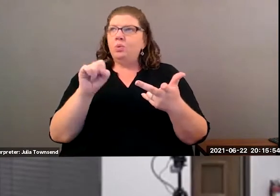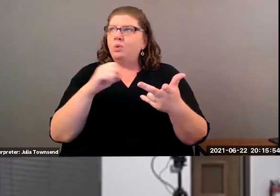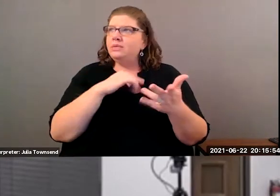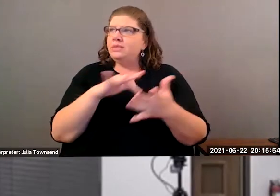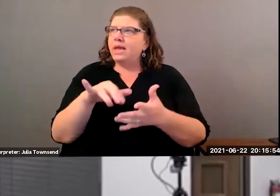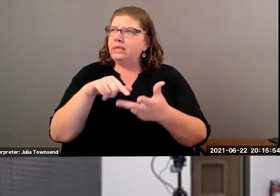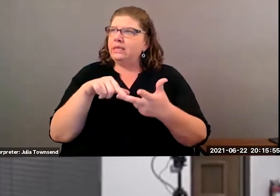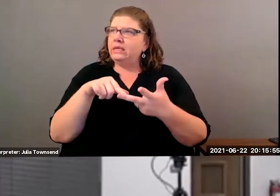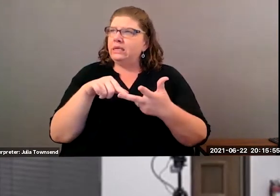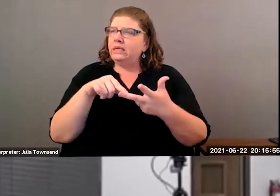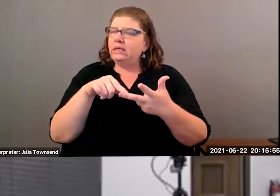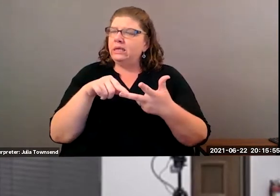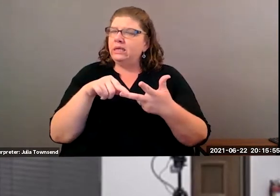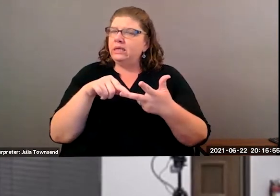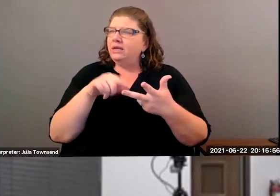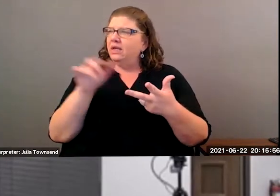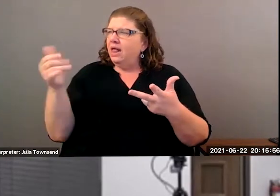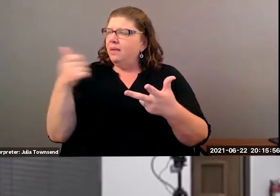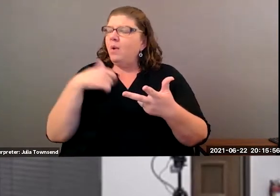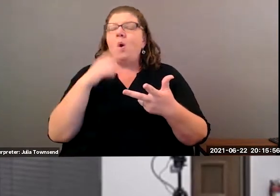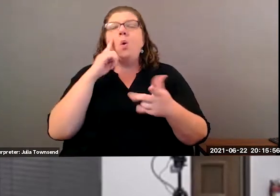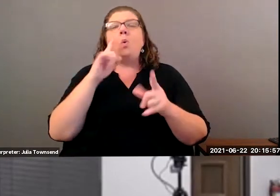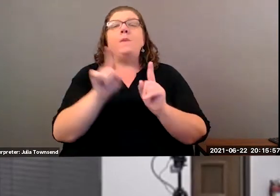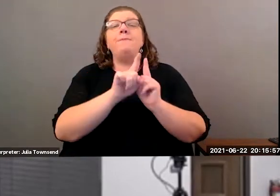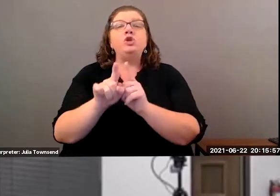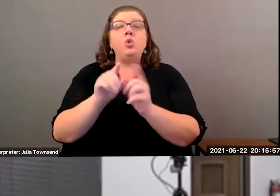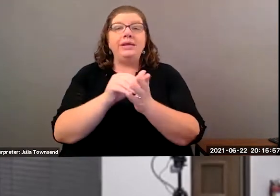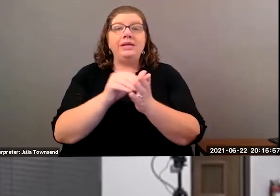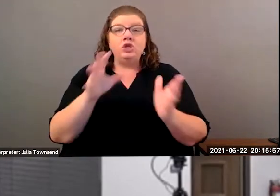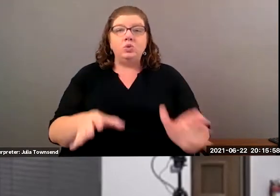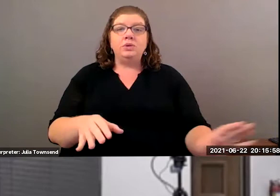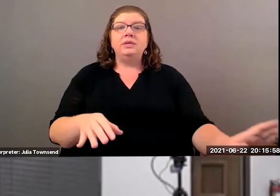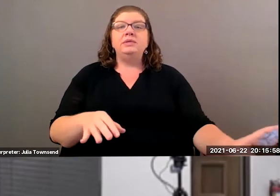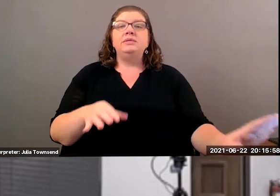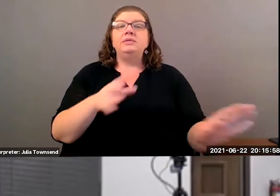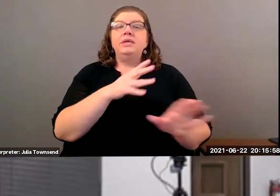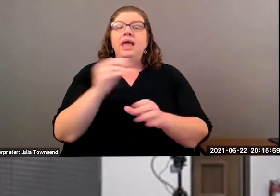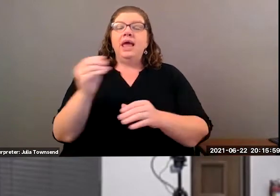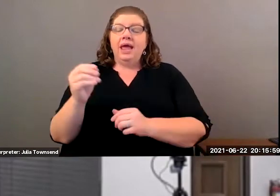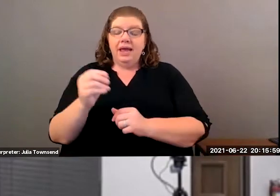remember? Mentoring students, and